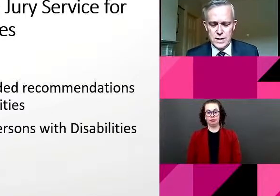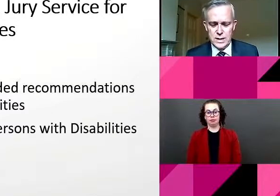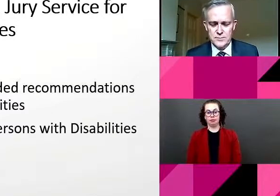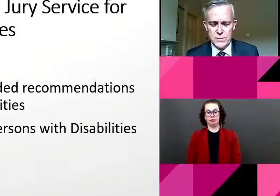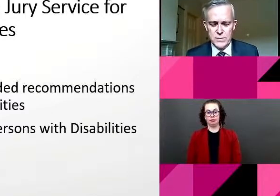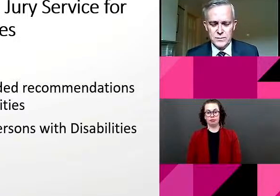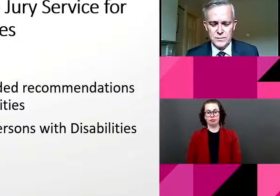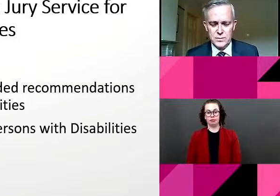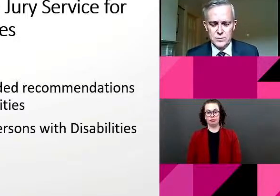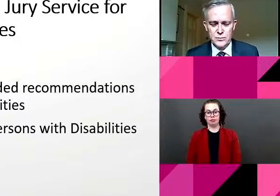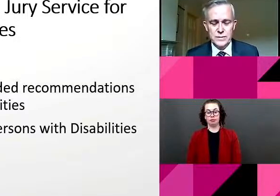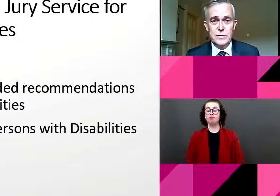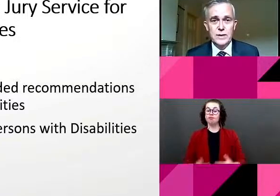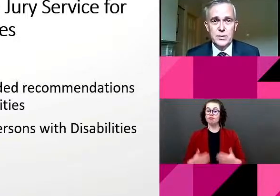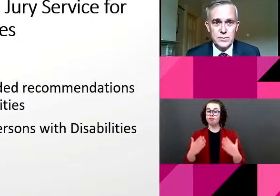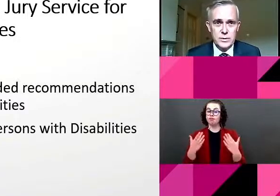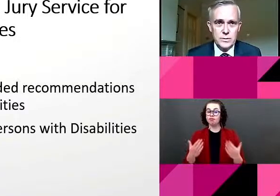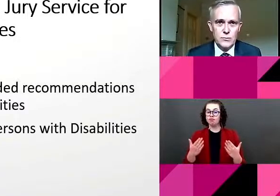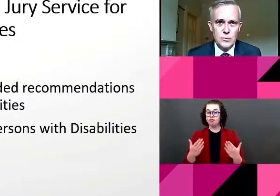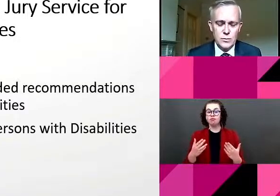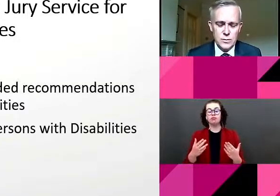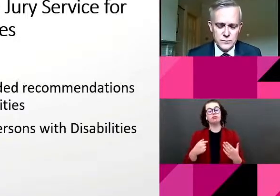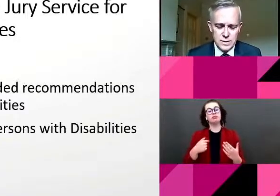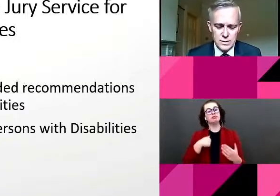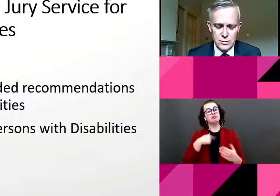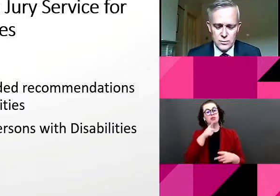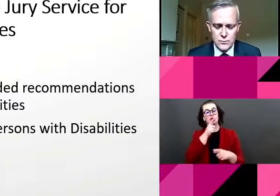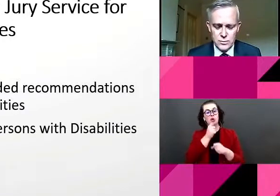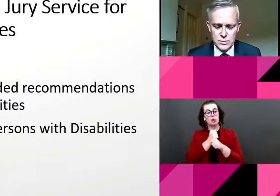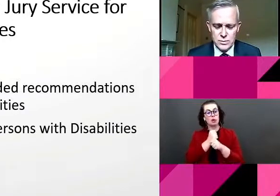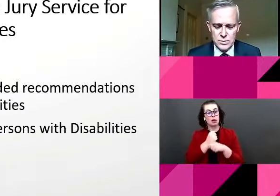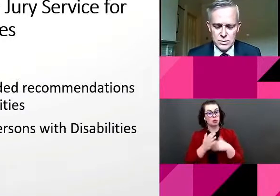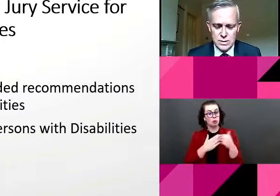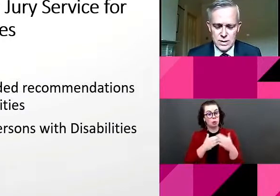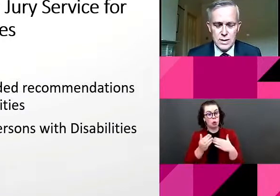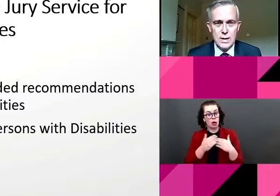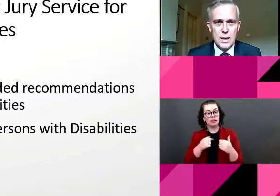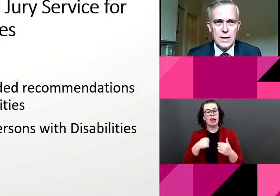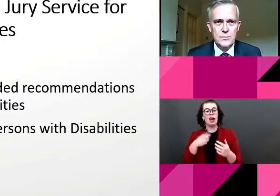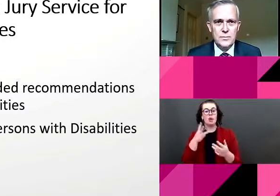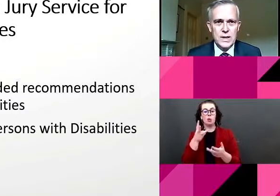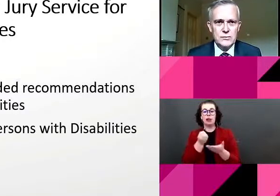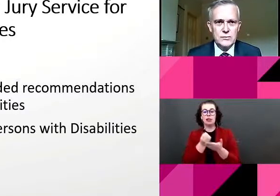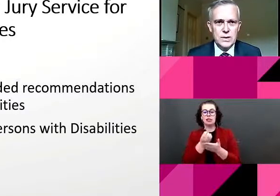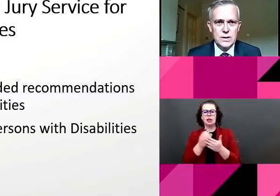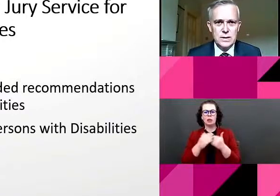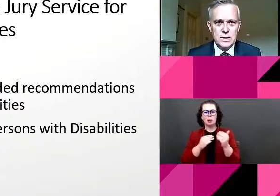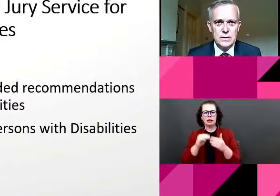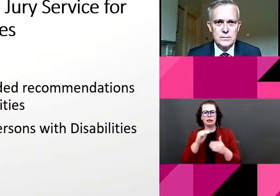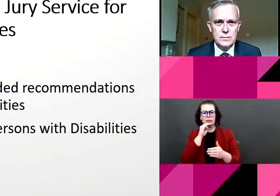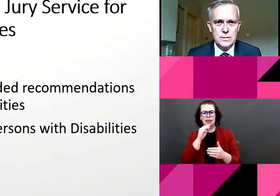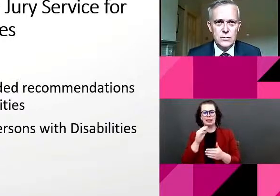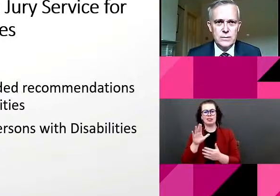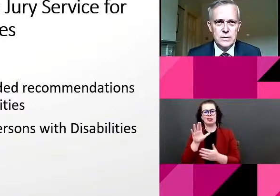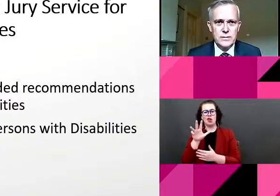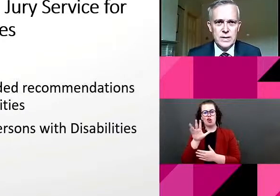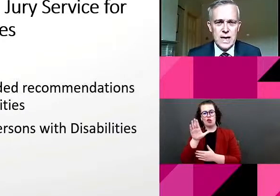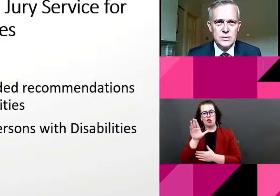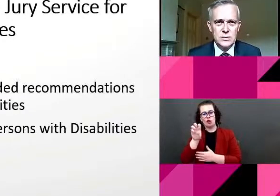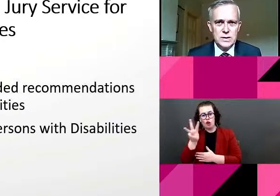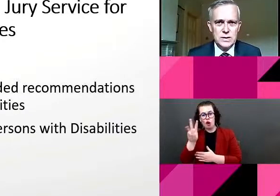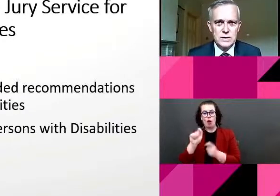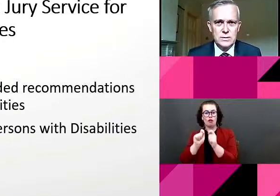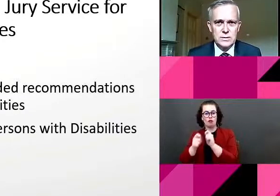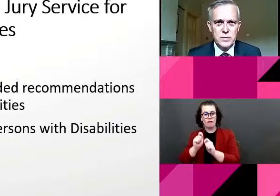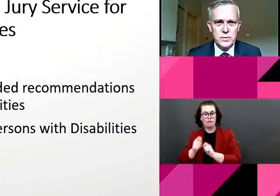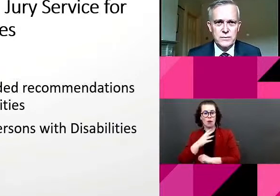talk, first of all, briefly about the role of the Law Reform Commission. And that's really the equivalent of an